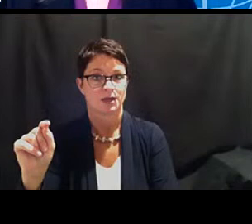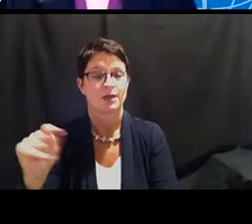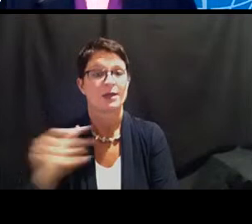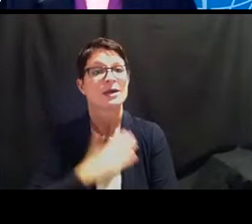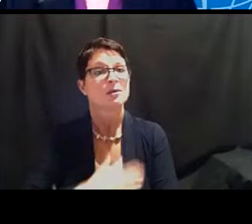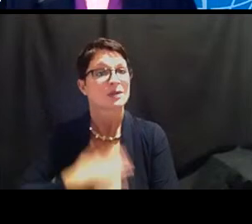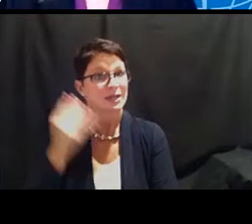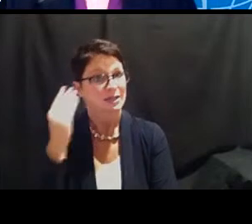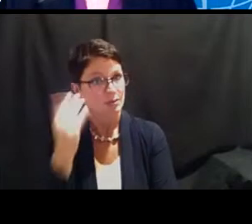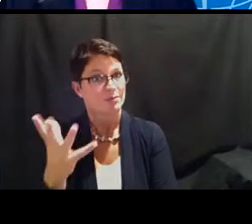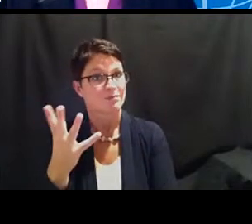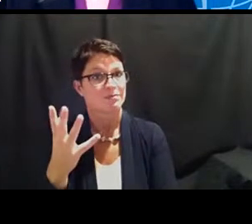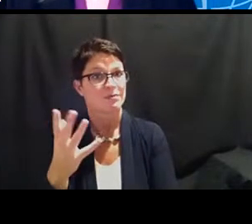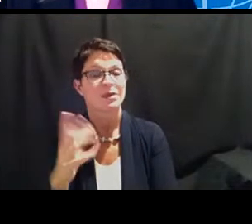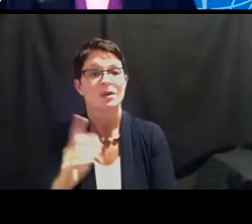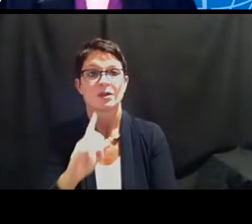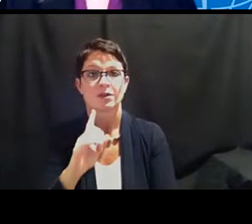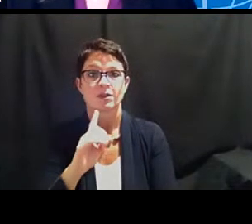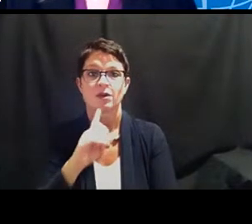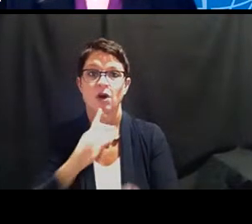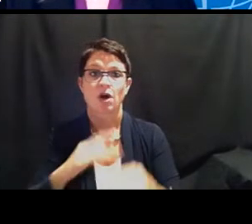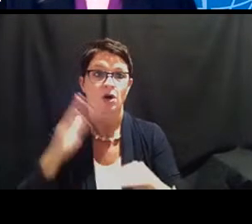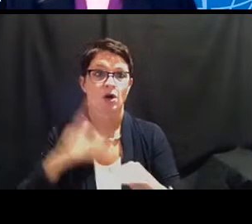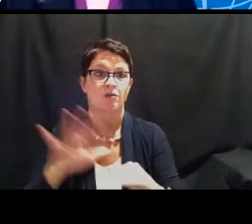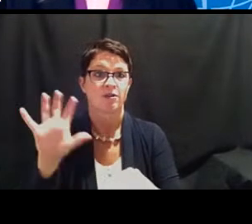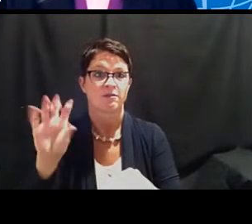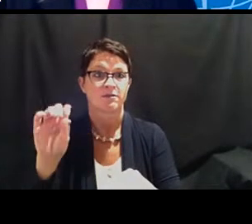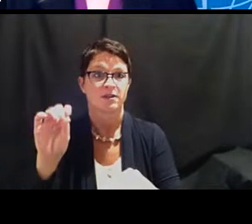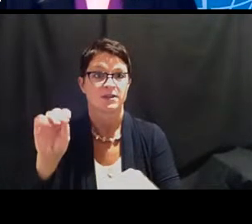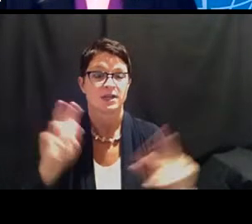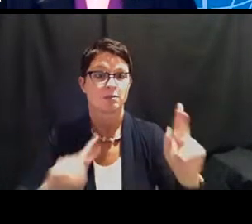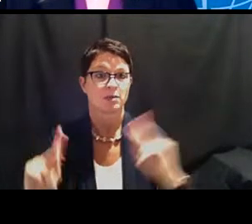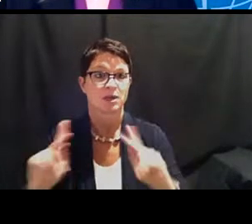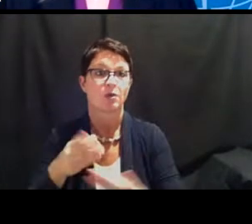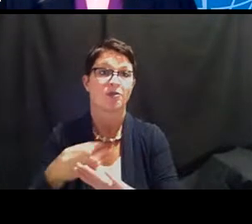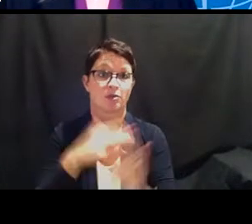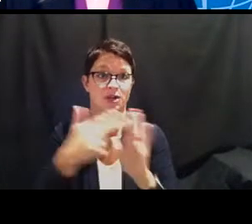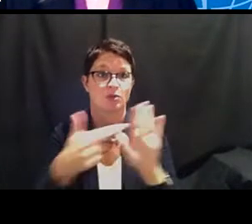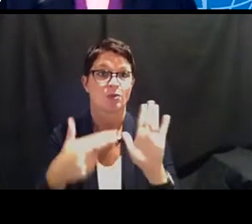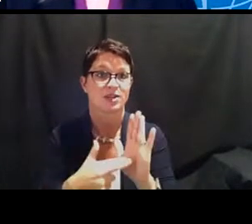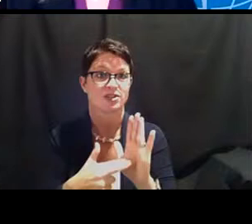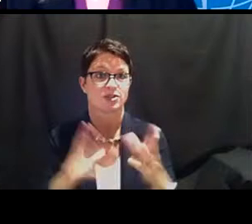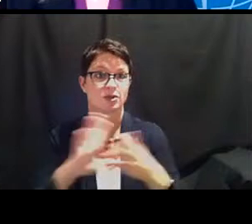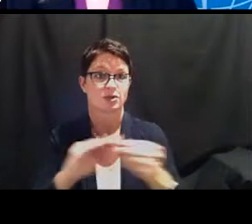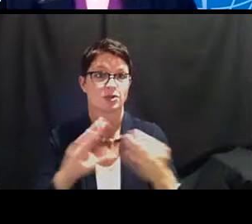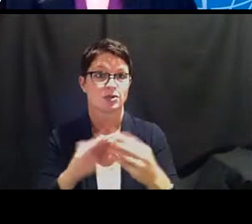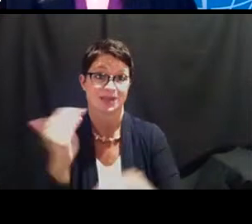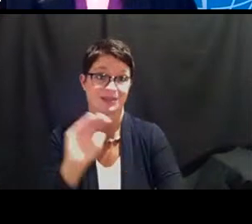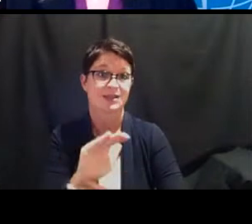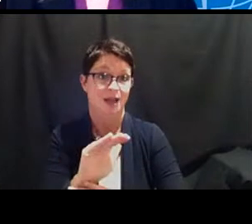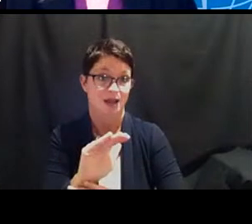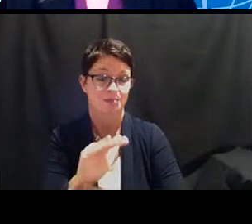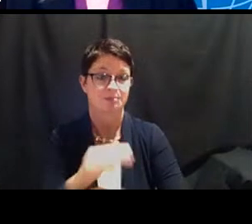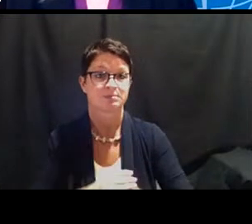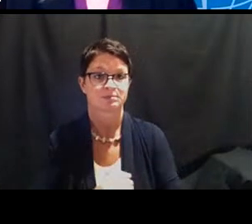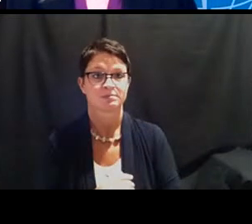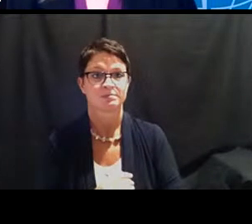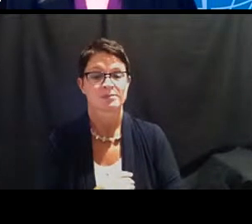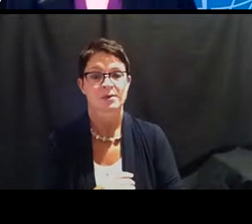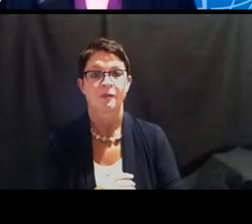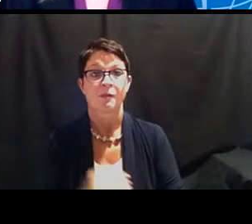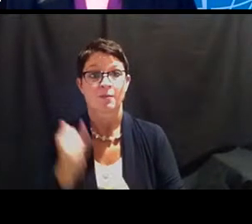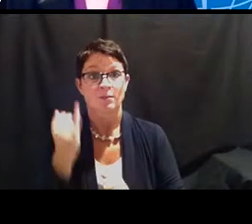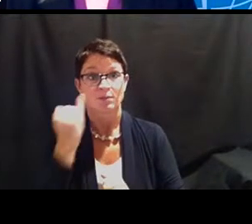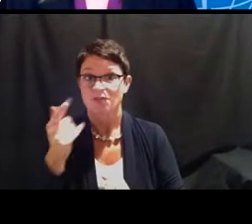Please note that there are over 50 participants who have pre-registered to speak at today's hearing. If